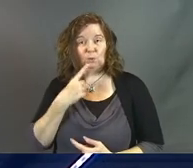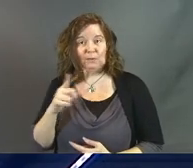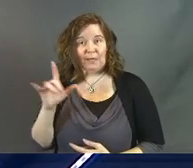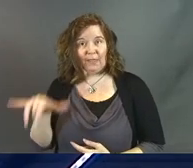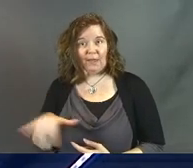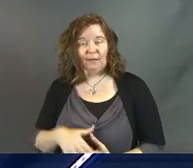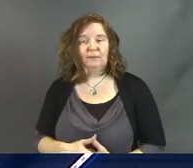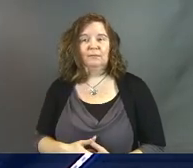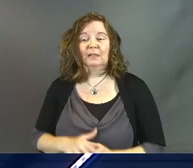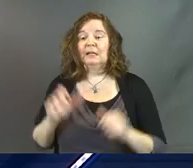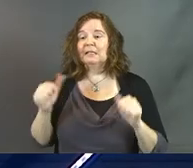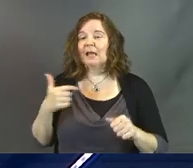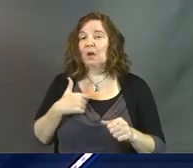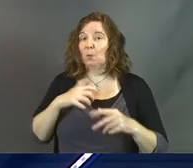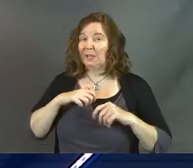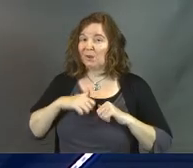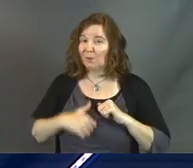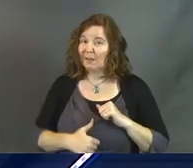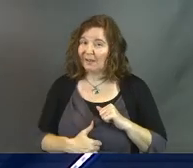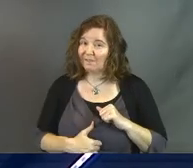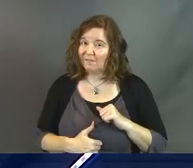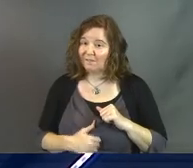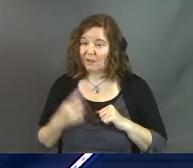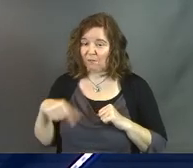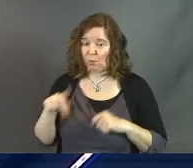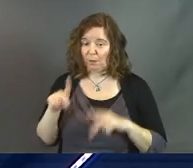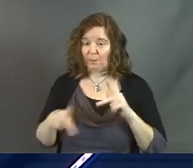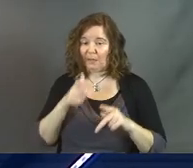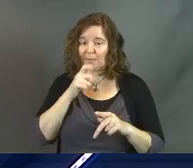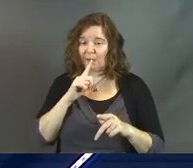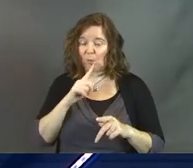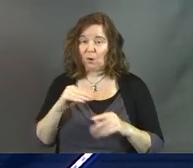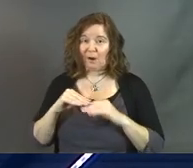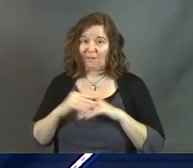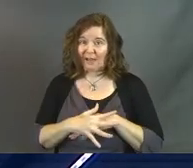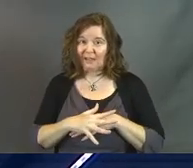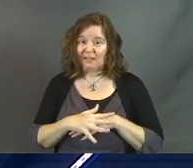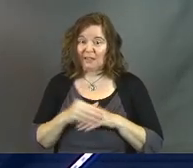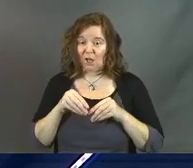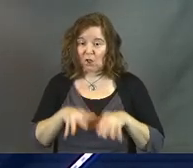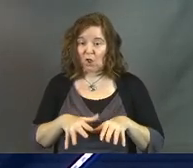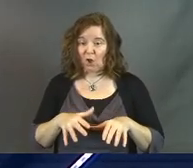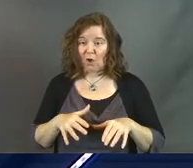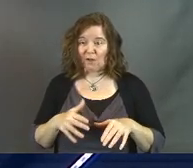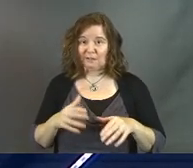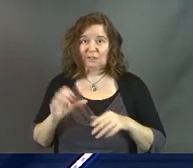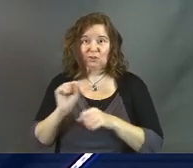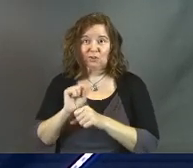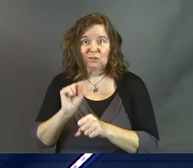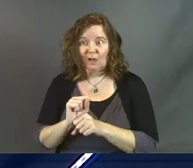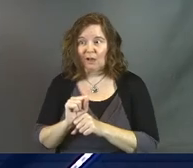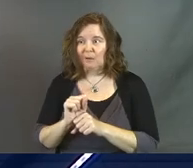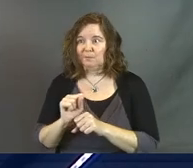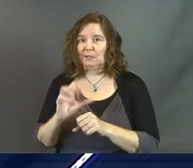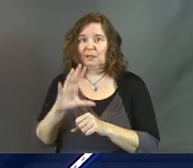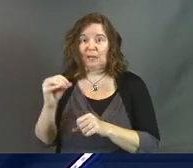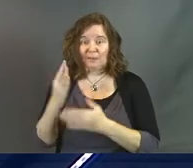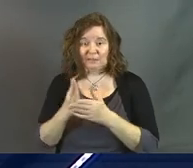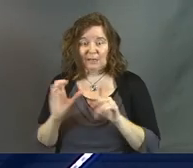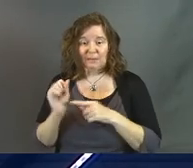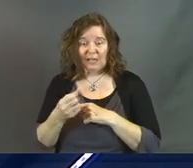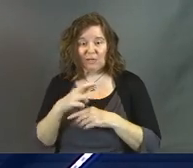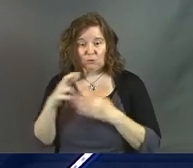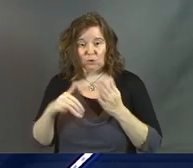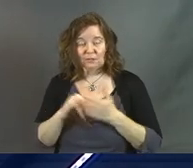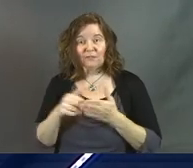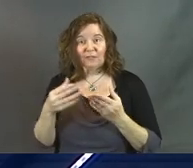that. Can we grieve for those people that were affected and lost livelihoods in some cases as a result